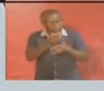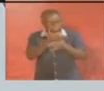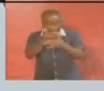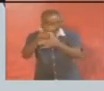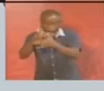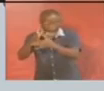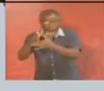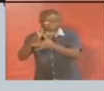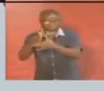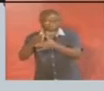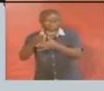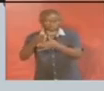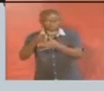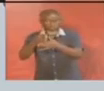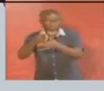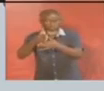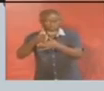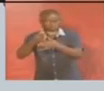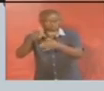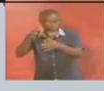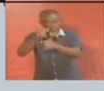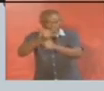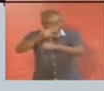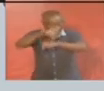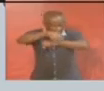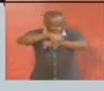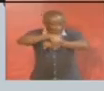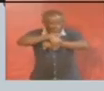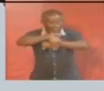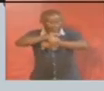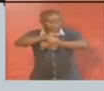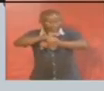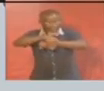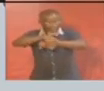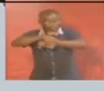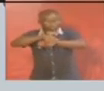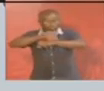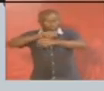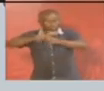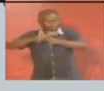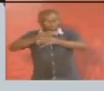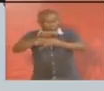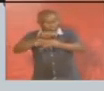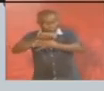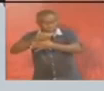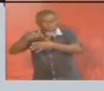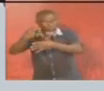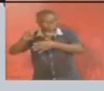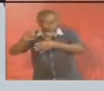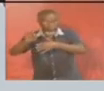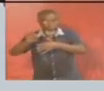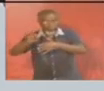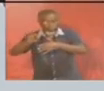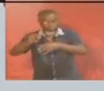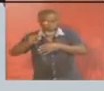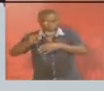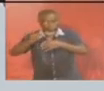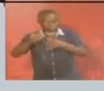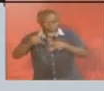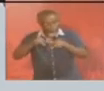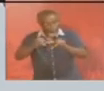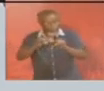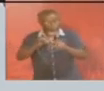distributing what we received last night. That has an expiry date of July 18th. What we are distributing